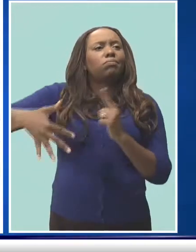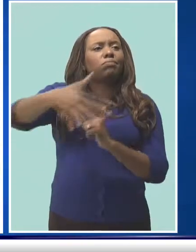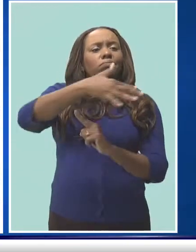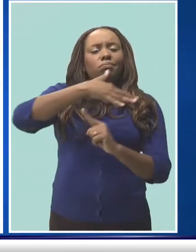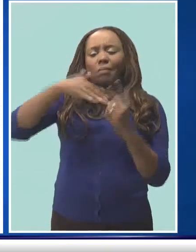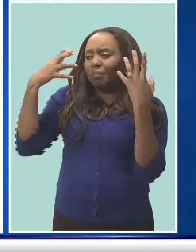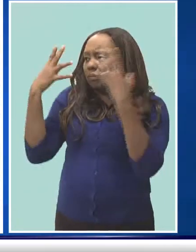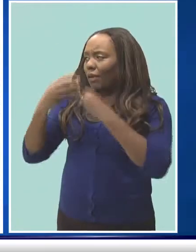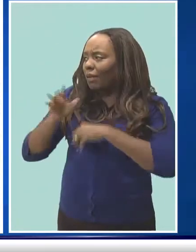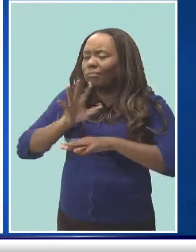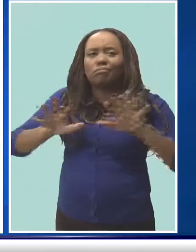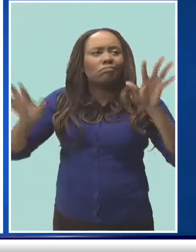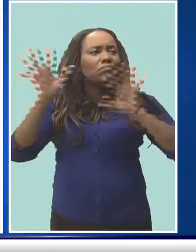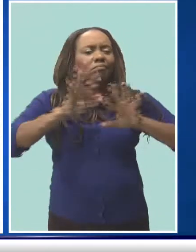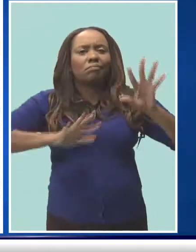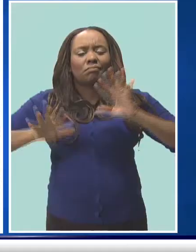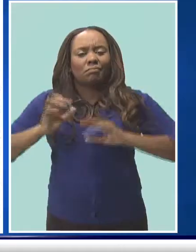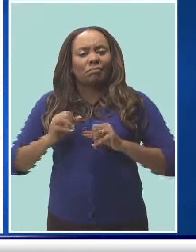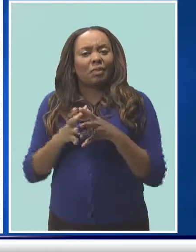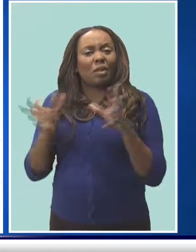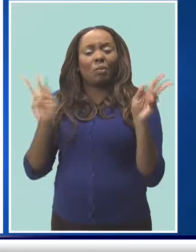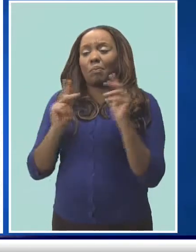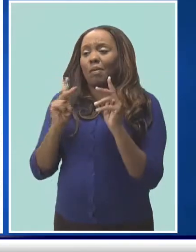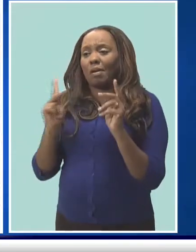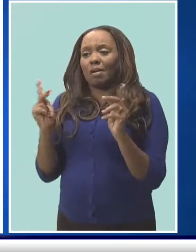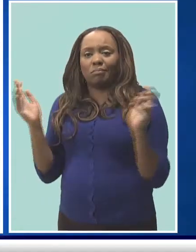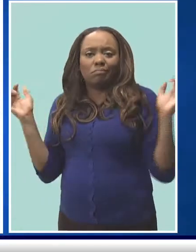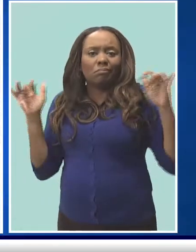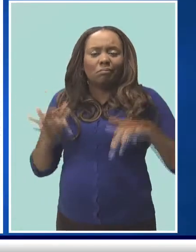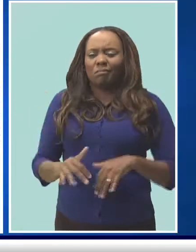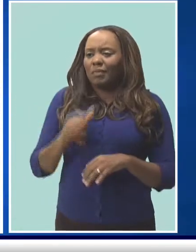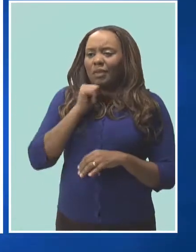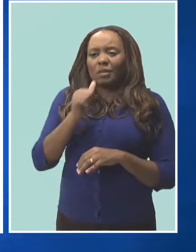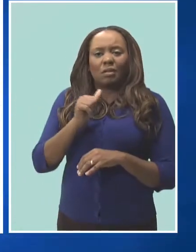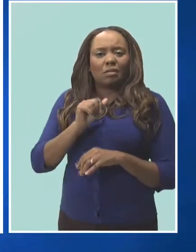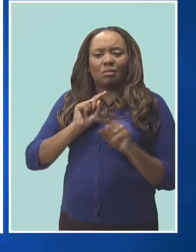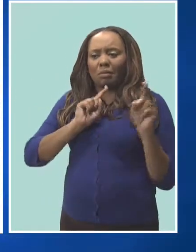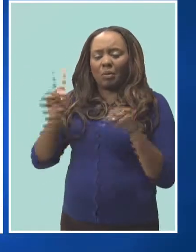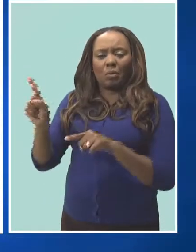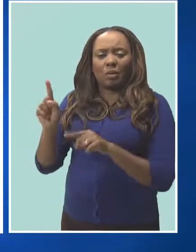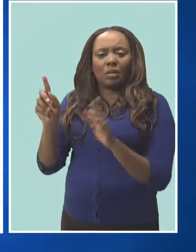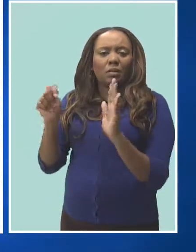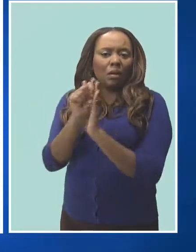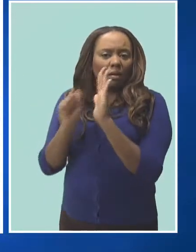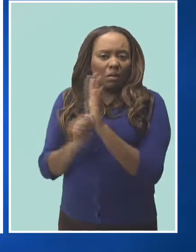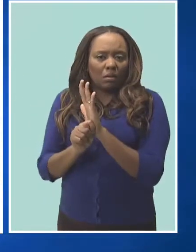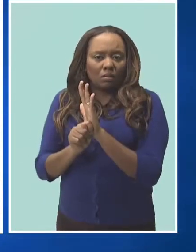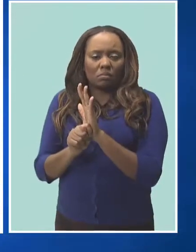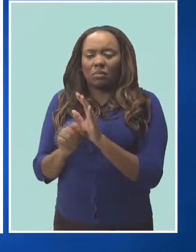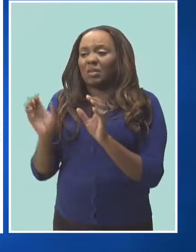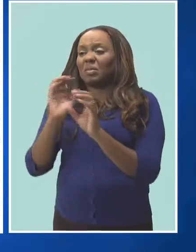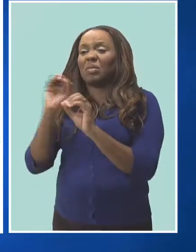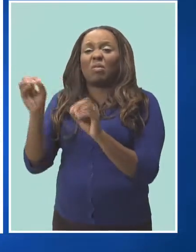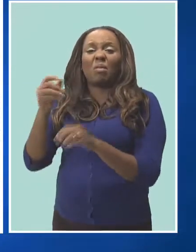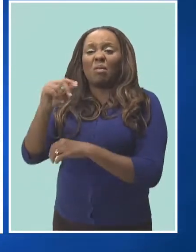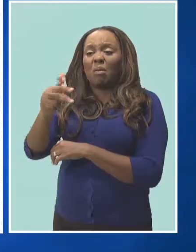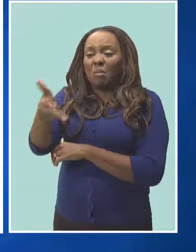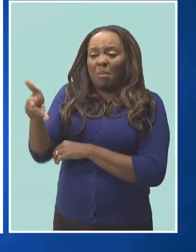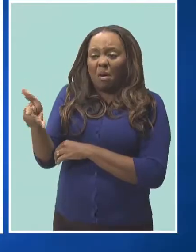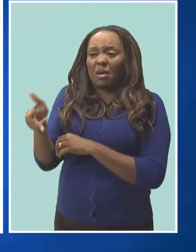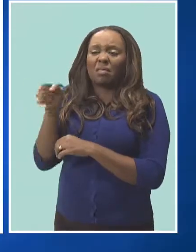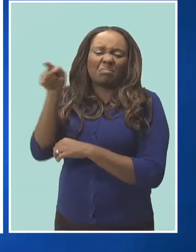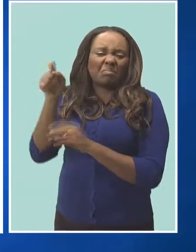and there are so many people who comes down here who wouldn't normally go to the market in town because there's no parking. They didn't like